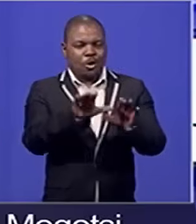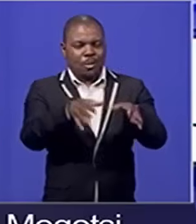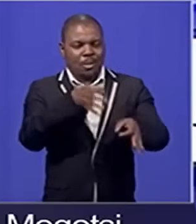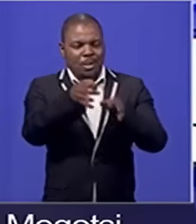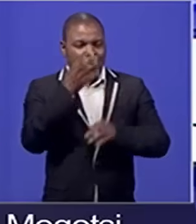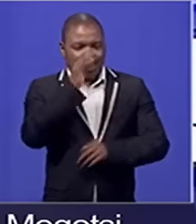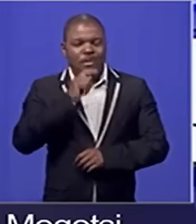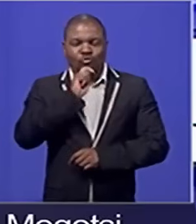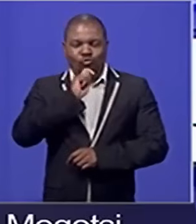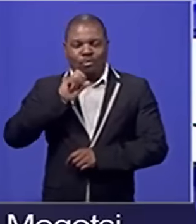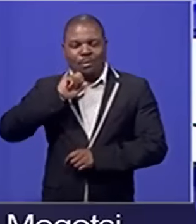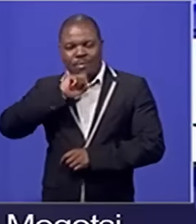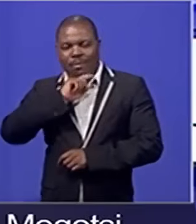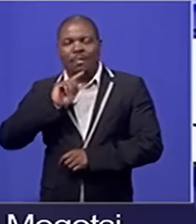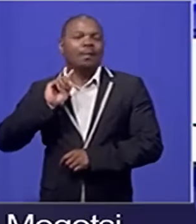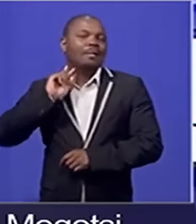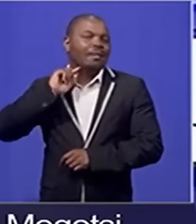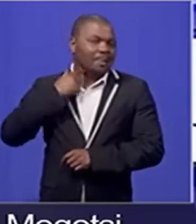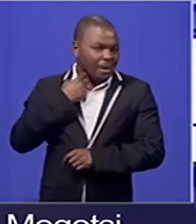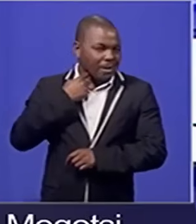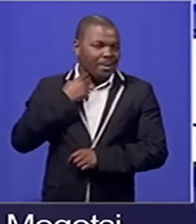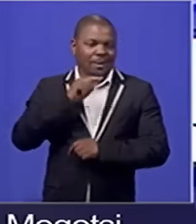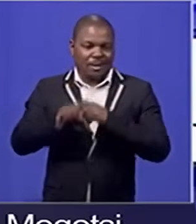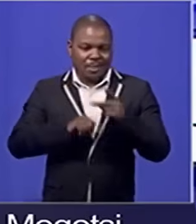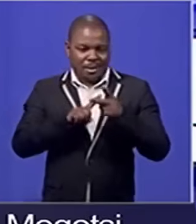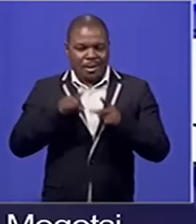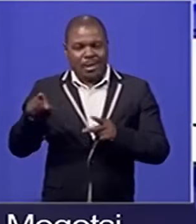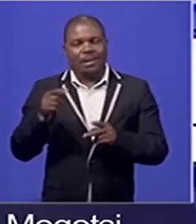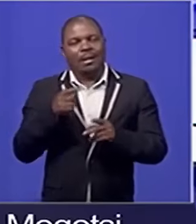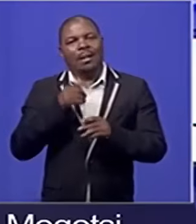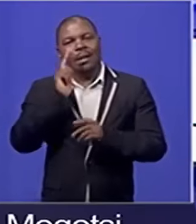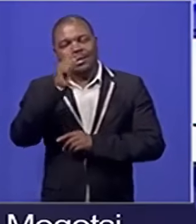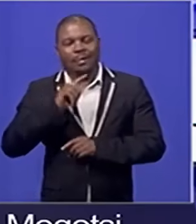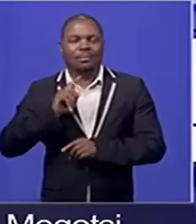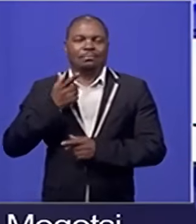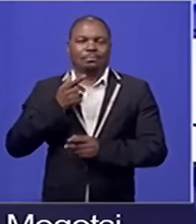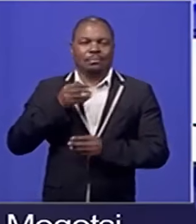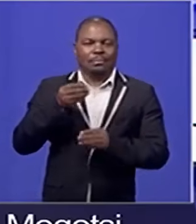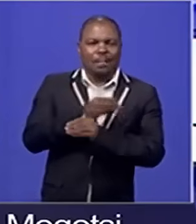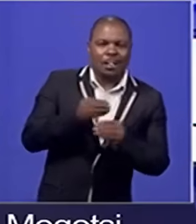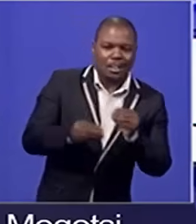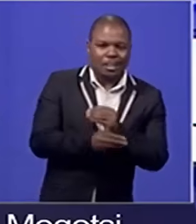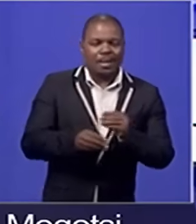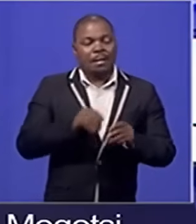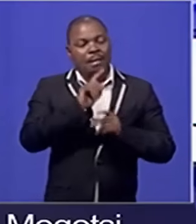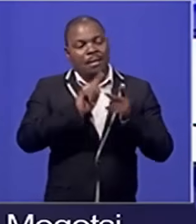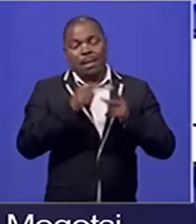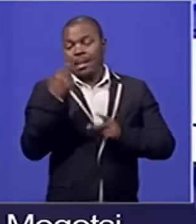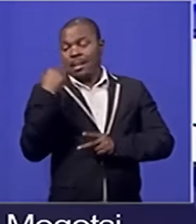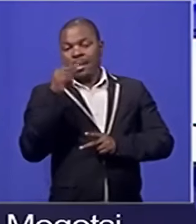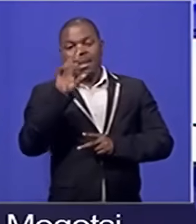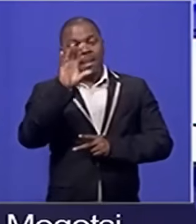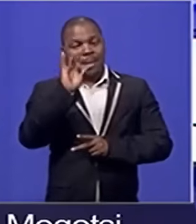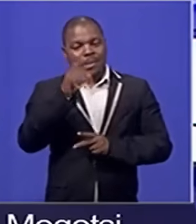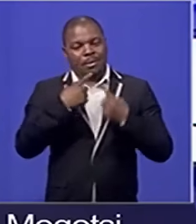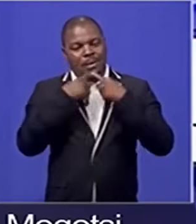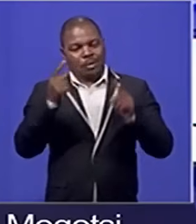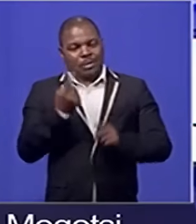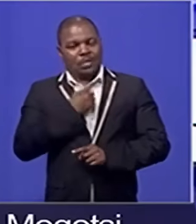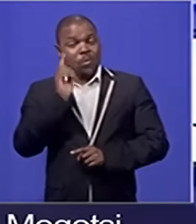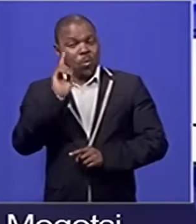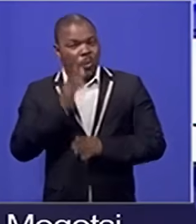ka tlase ga kano gomme ka morago a ganana le seo. Ge a tsebišana ka labobedi Mogotsi o itsebišitše ka la gore ke